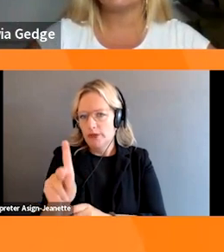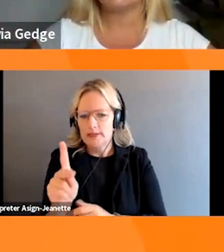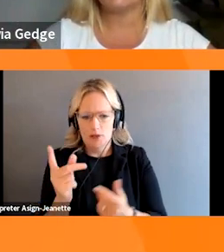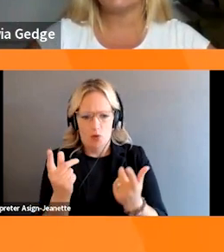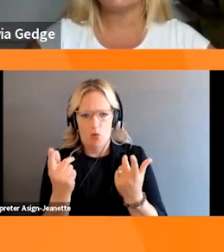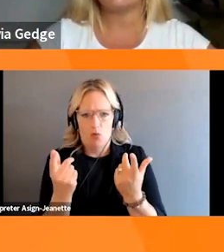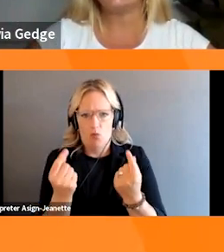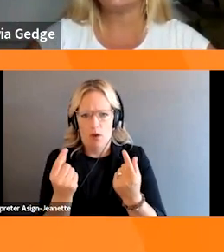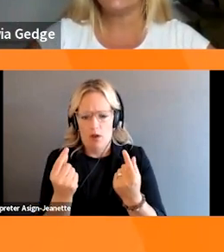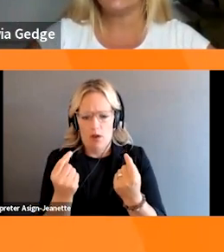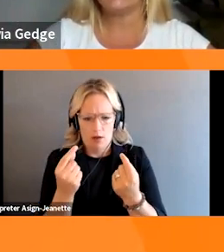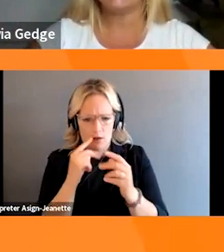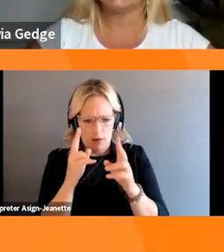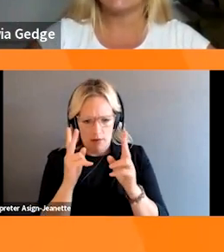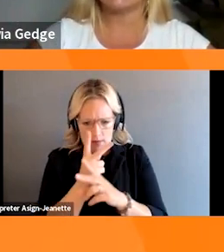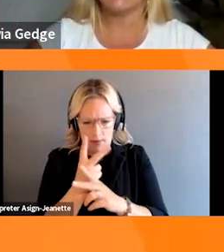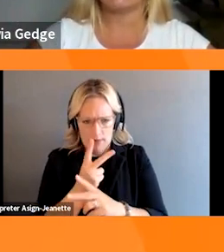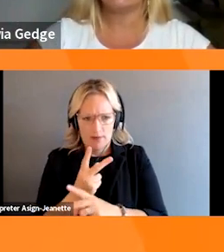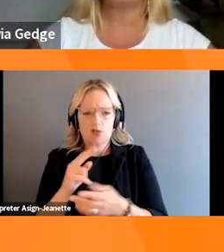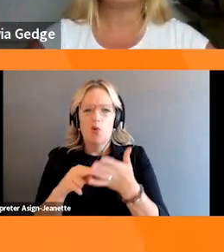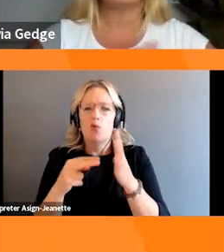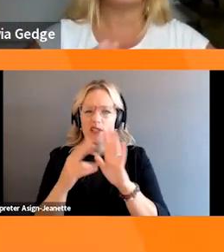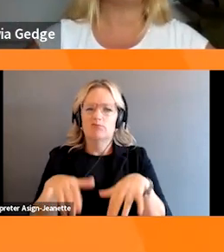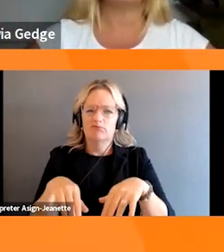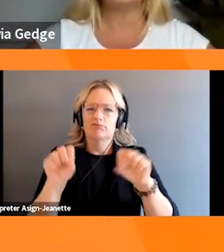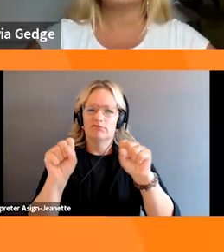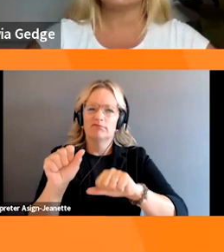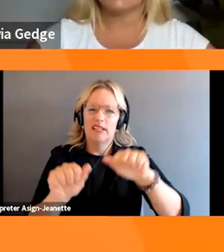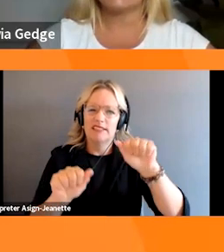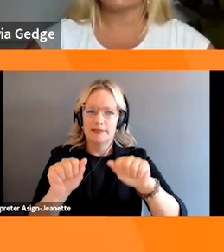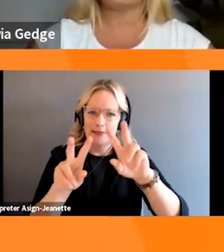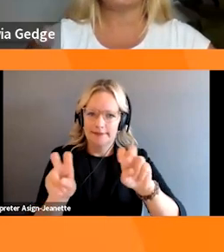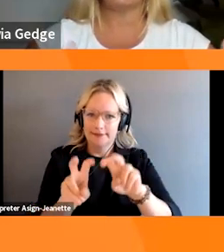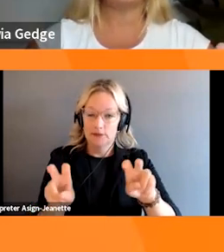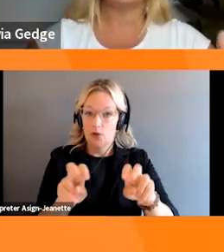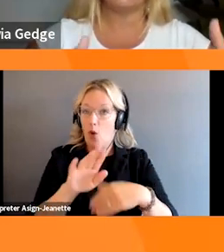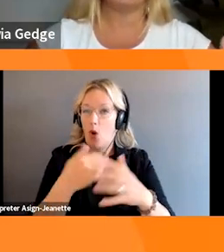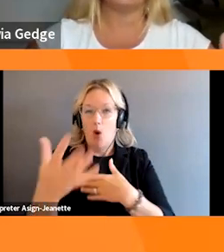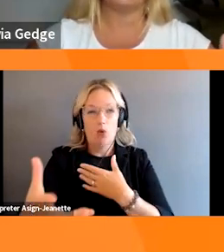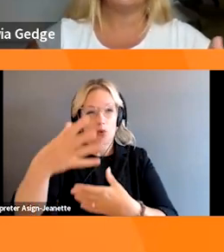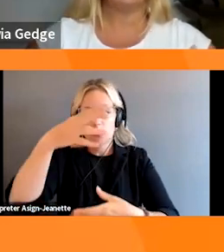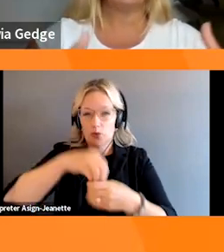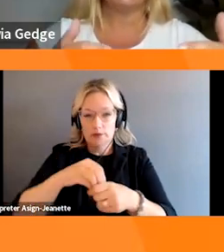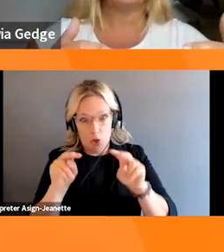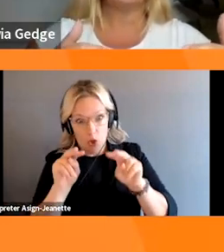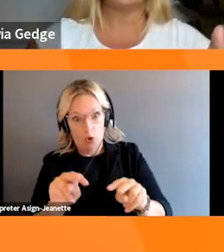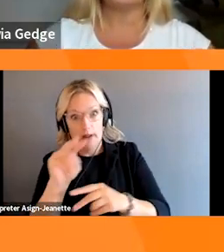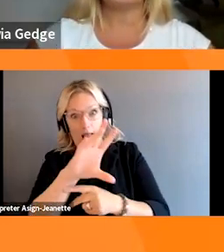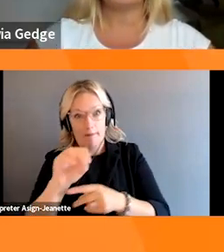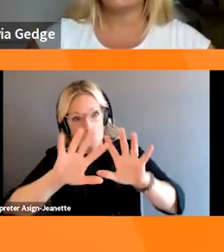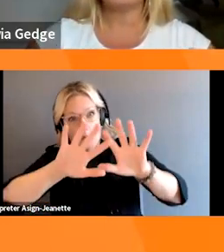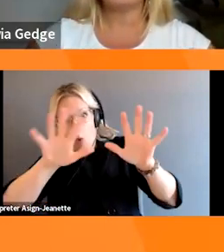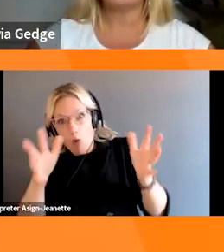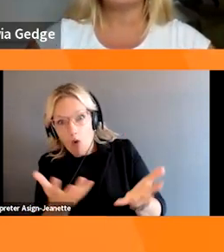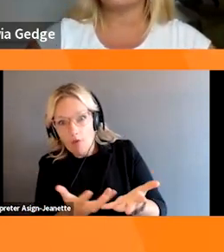by doing an ESG assessment, which is an all-inclusive assessment, looking at your company, looking at your